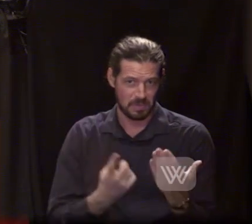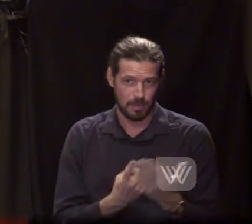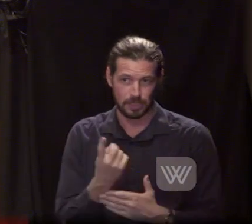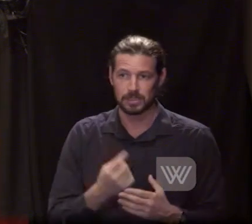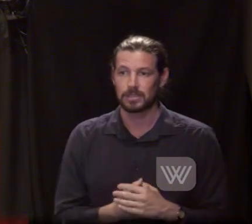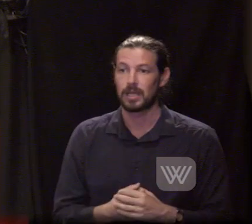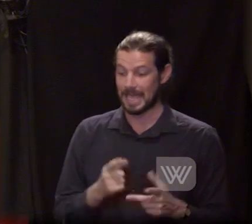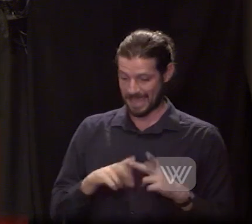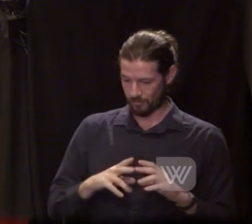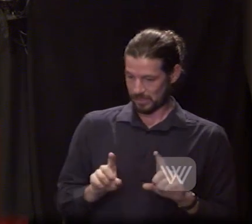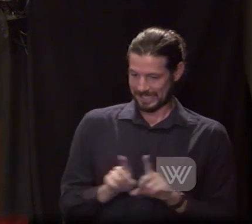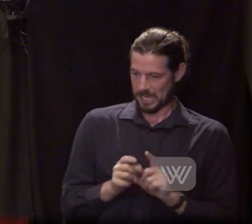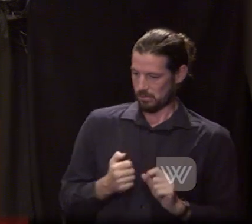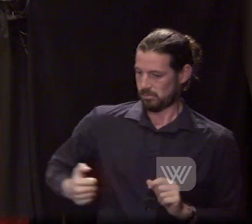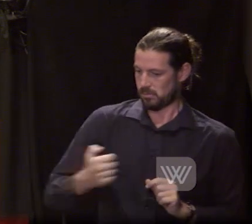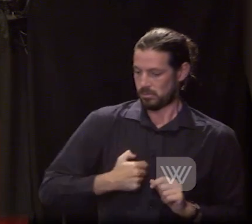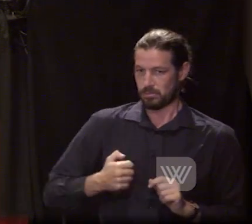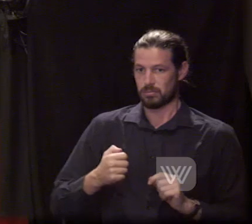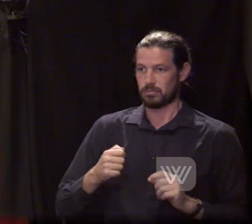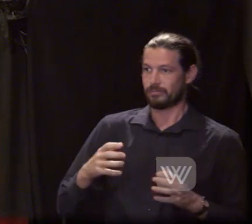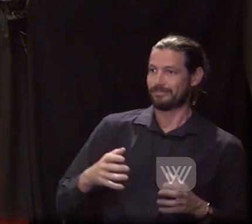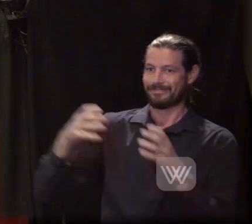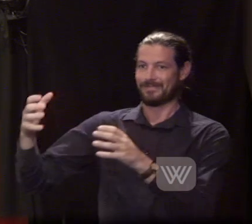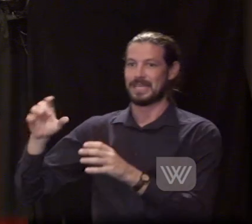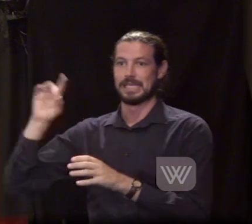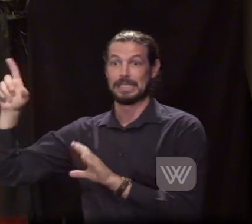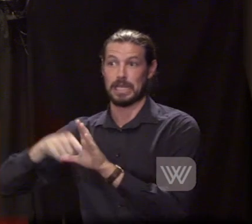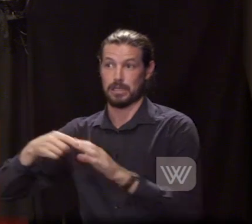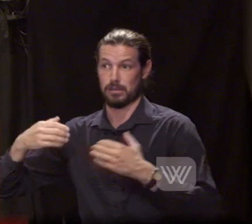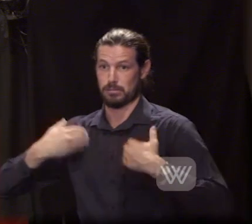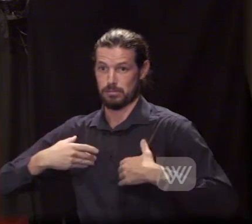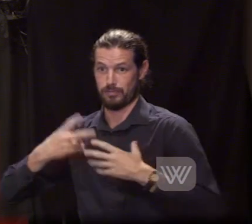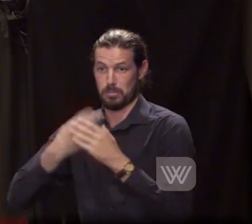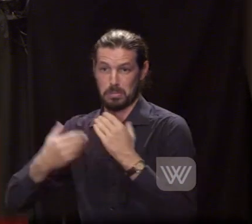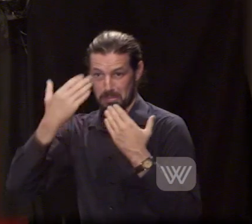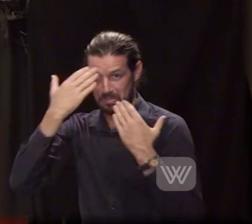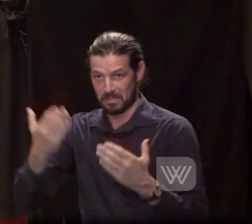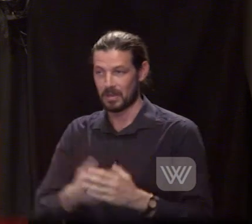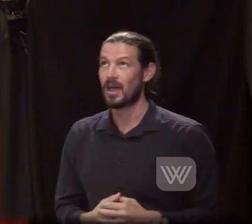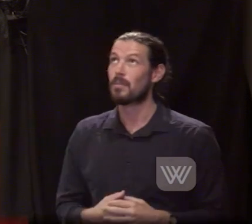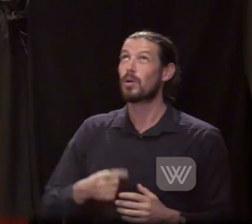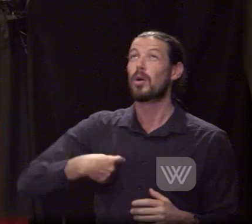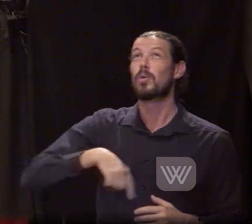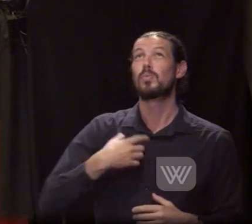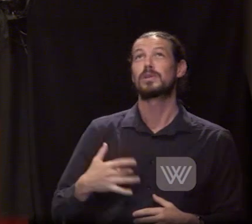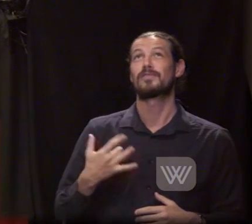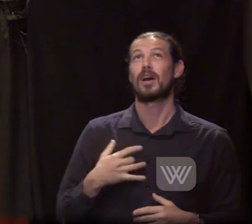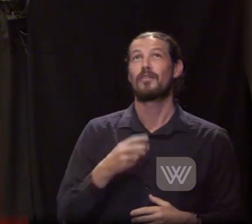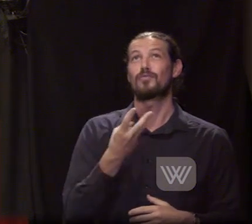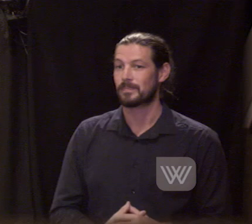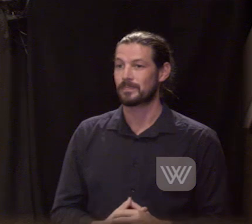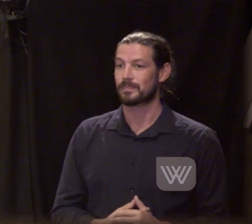we would be able to make it for 10 years or something together, but we made it through 366 days, so that was pretty